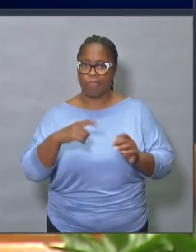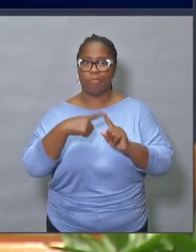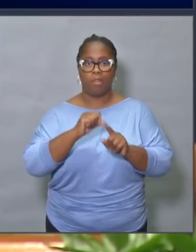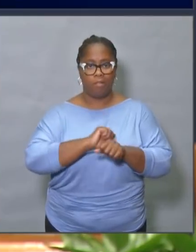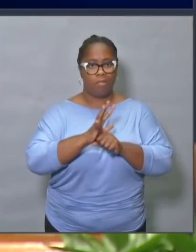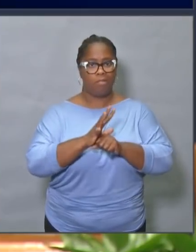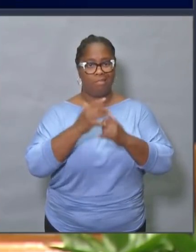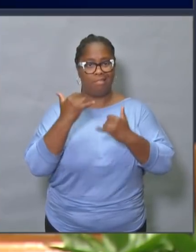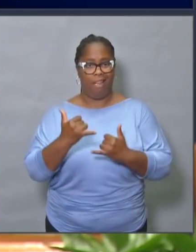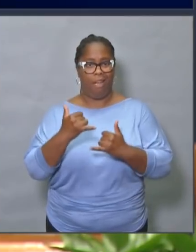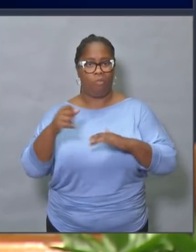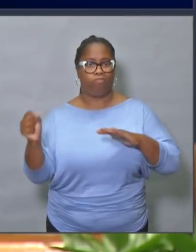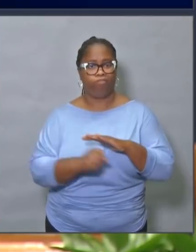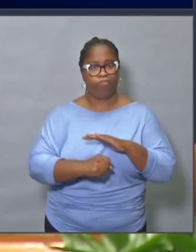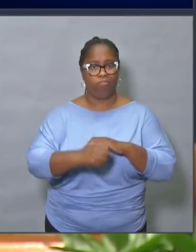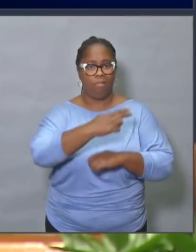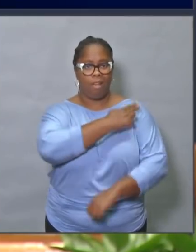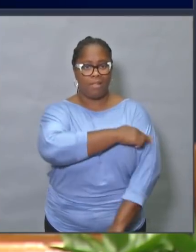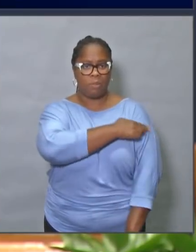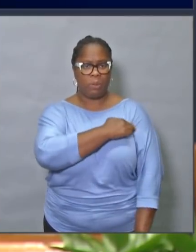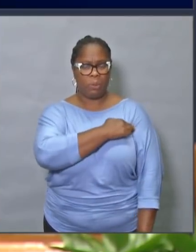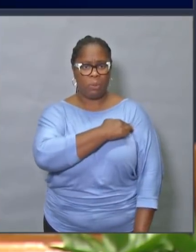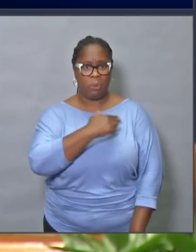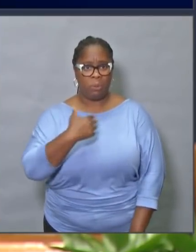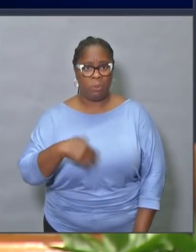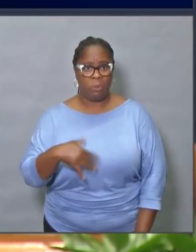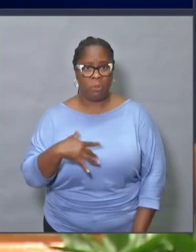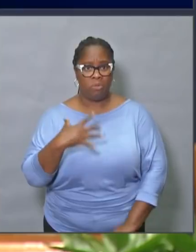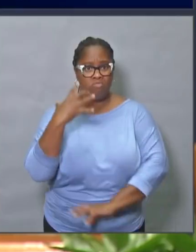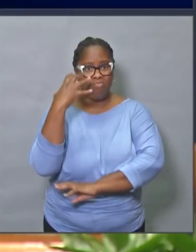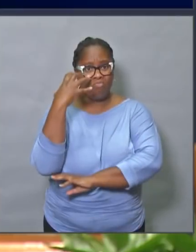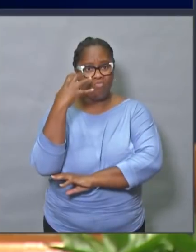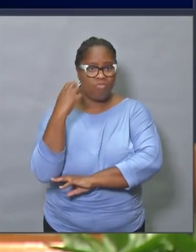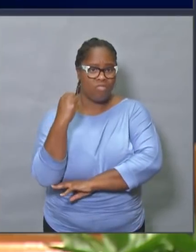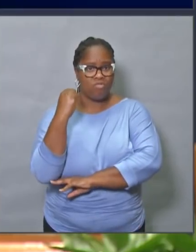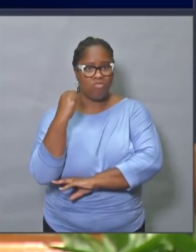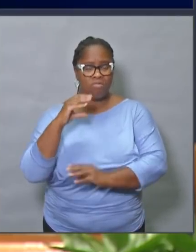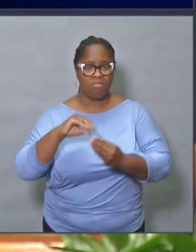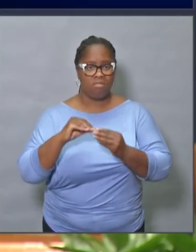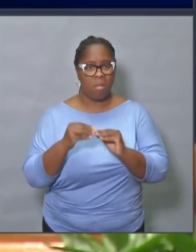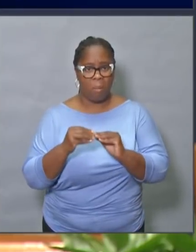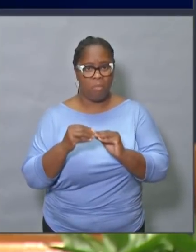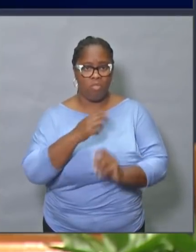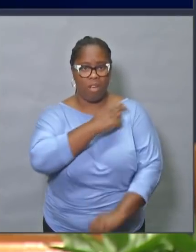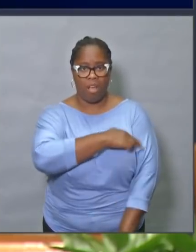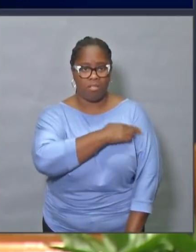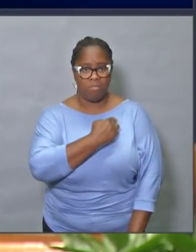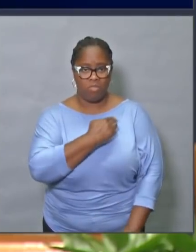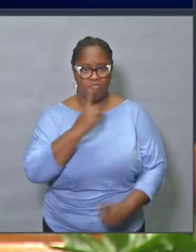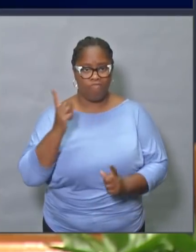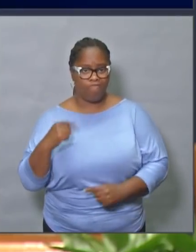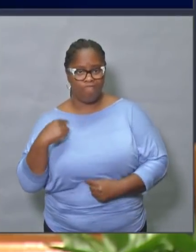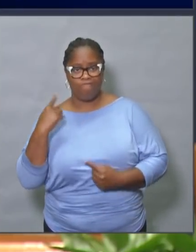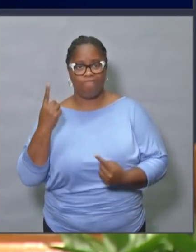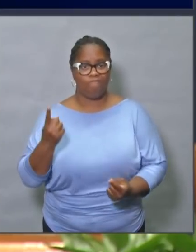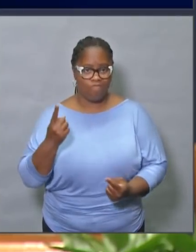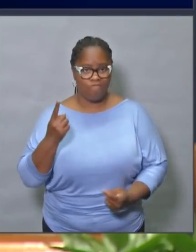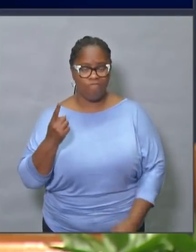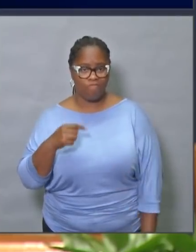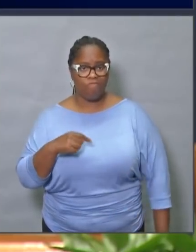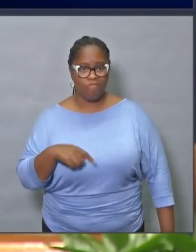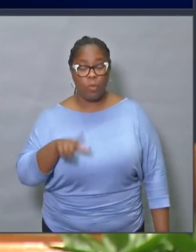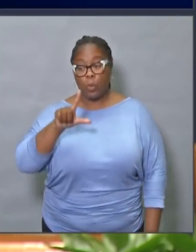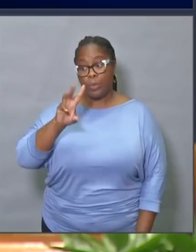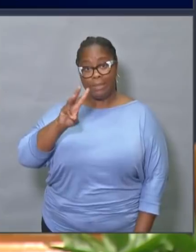currently hospitalized, and this is the highest number of patients hospitalized that we've ever reported. 26%